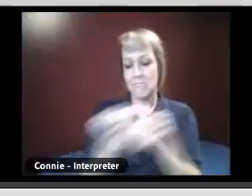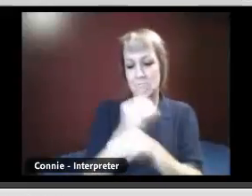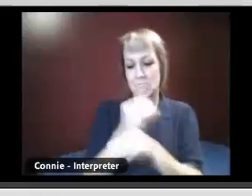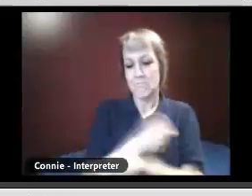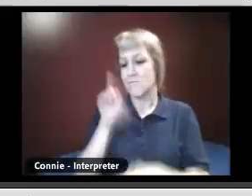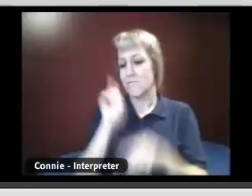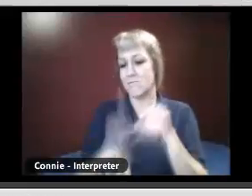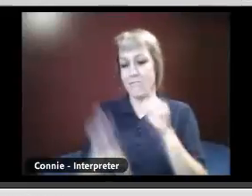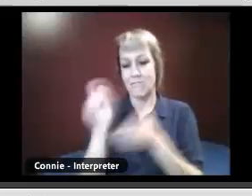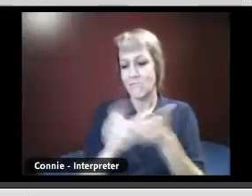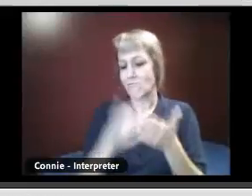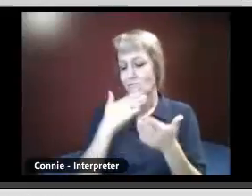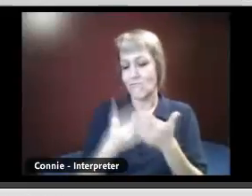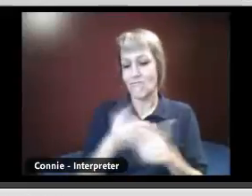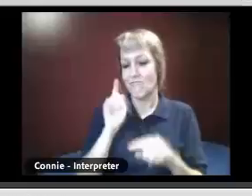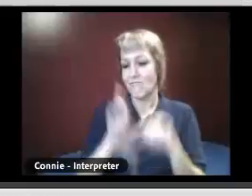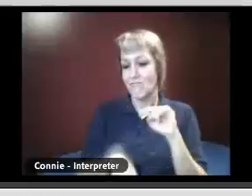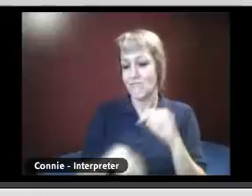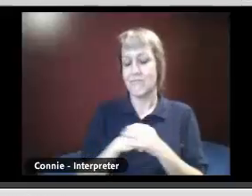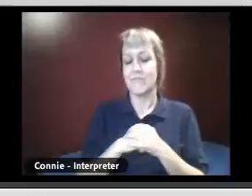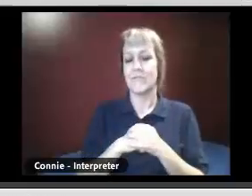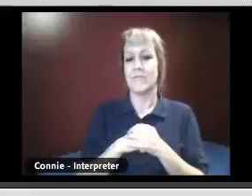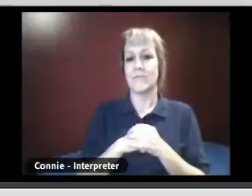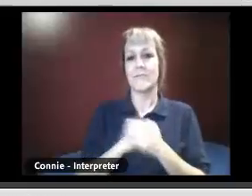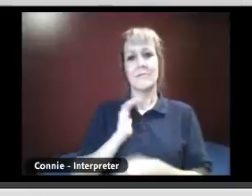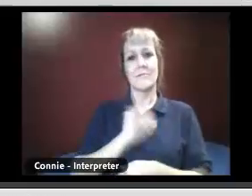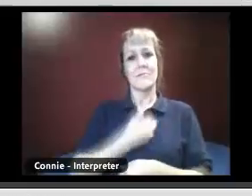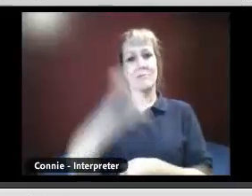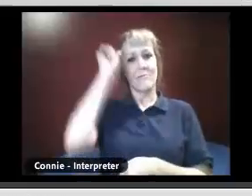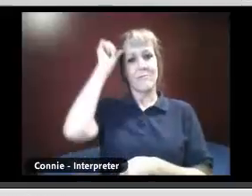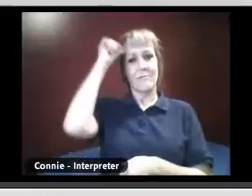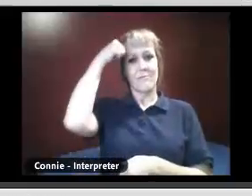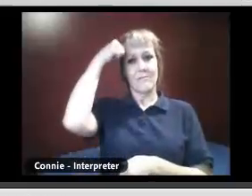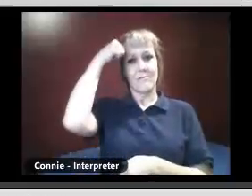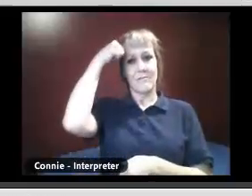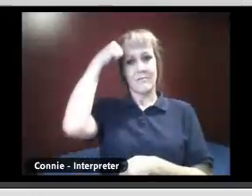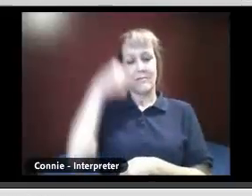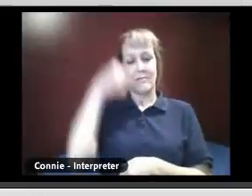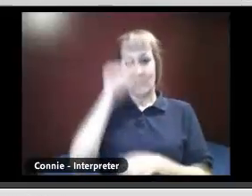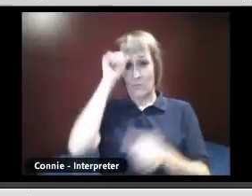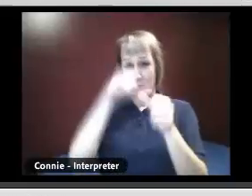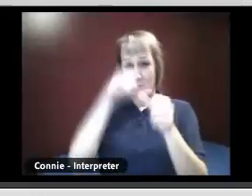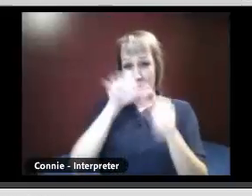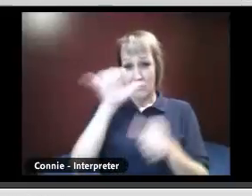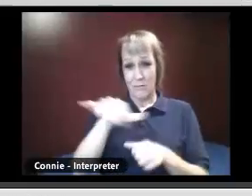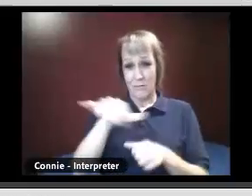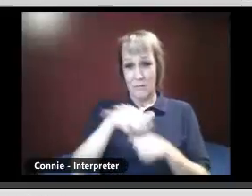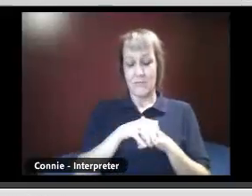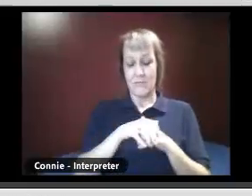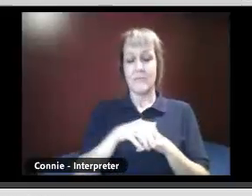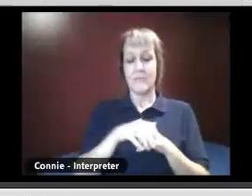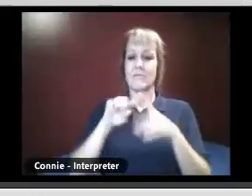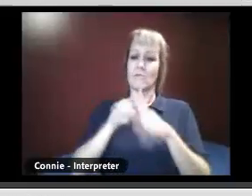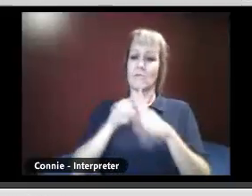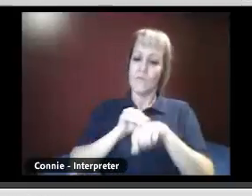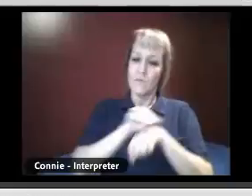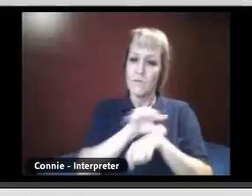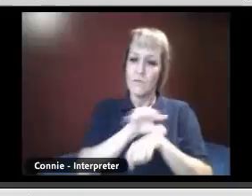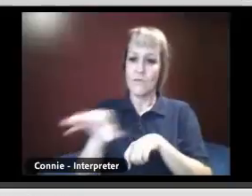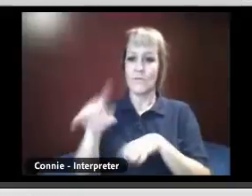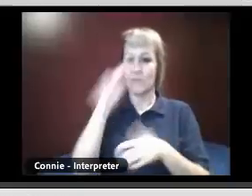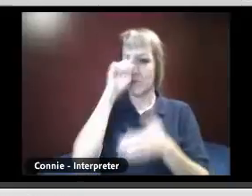writer, we remember that. And as we remember that, it begins to affect our beliefs